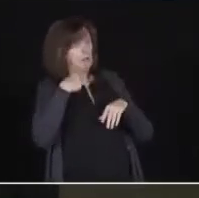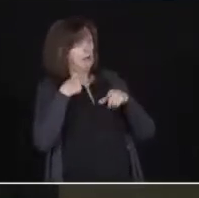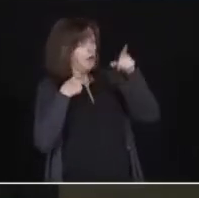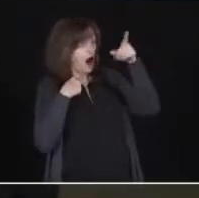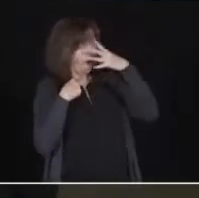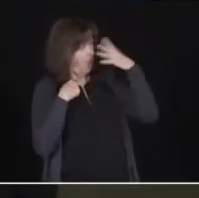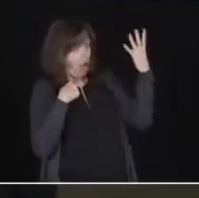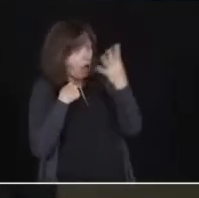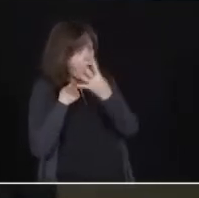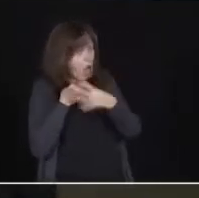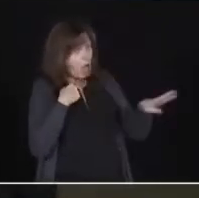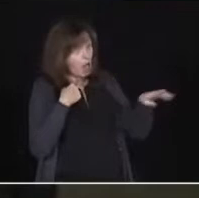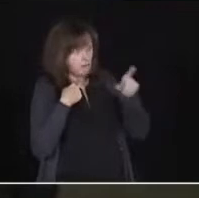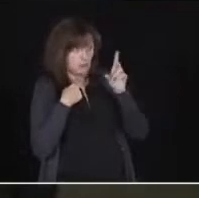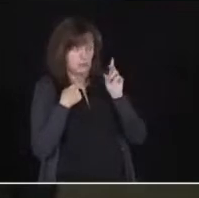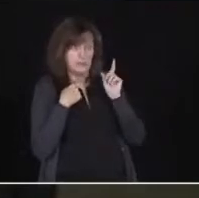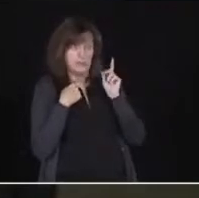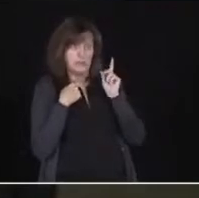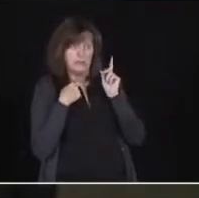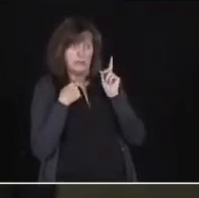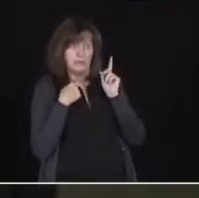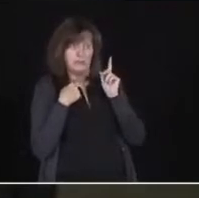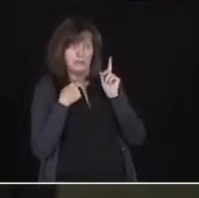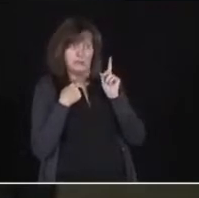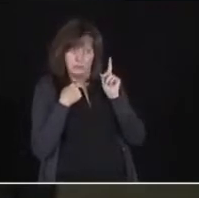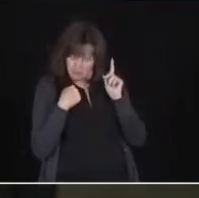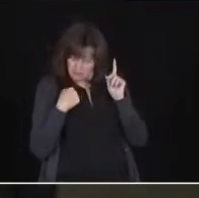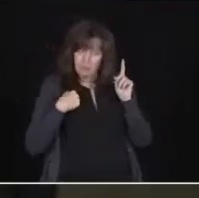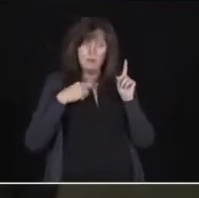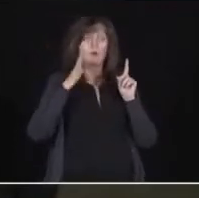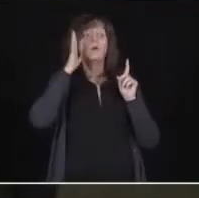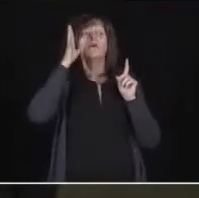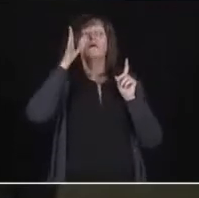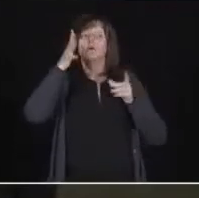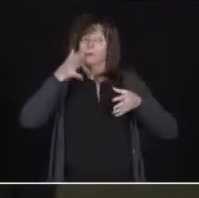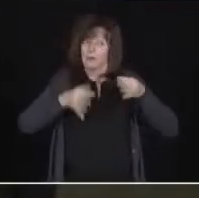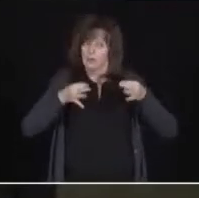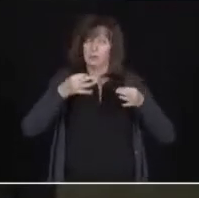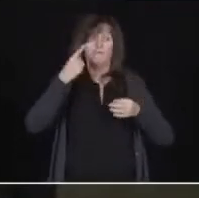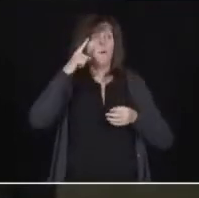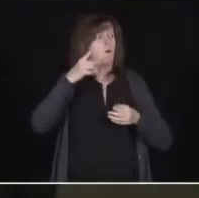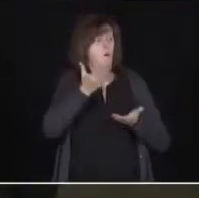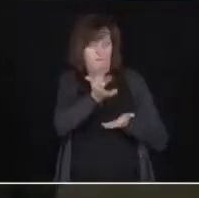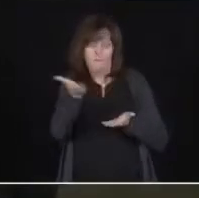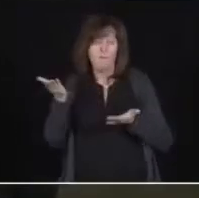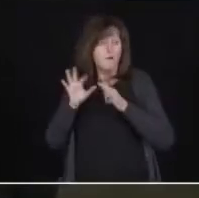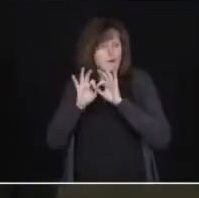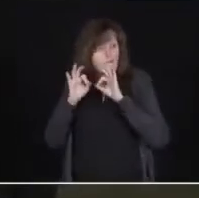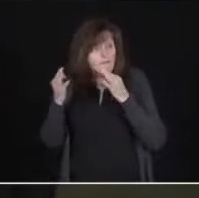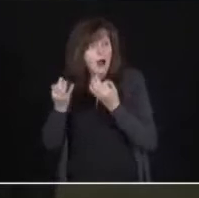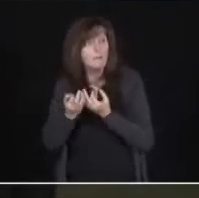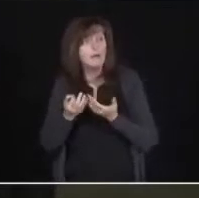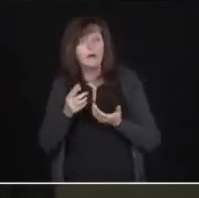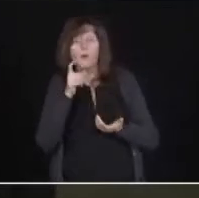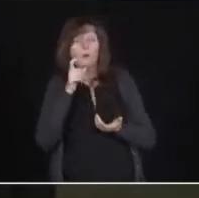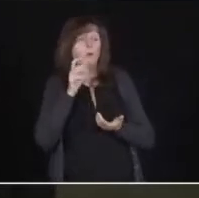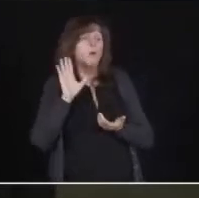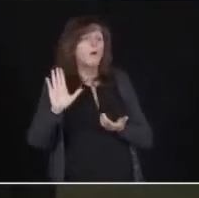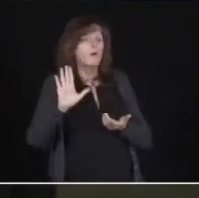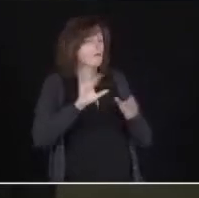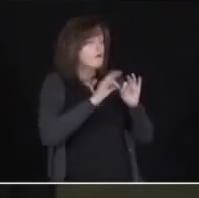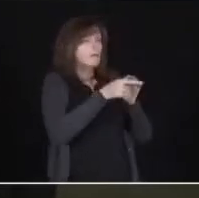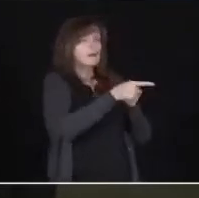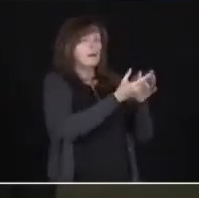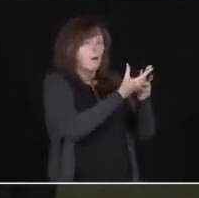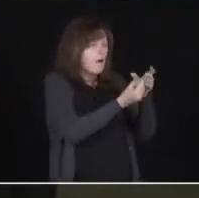carelessly. There will be justice for the families that have lost loved ones. And I'm not going to exclude one group from